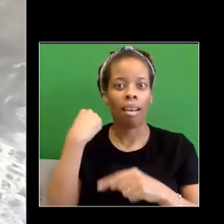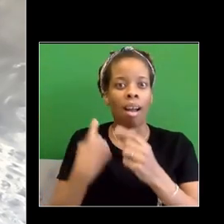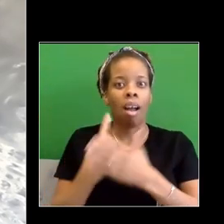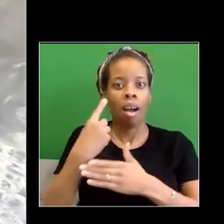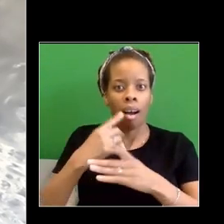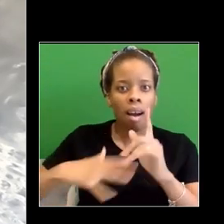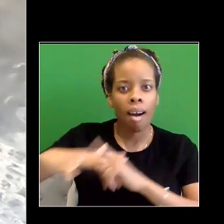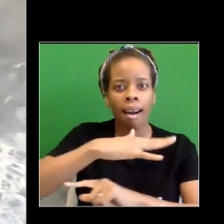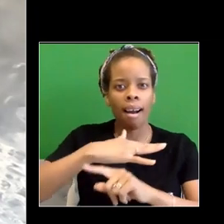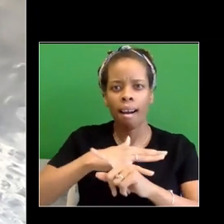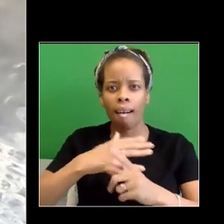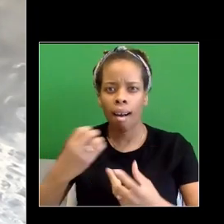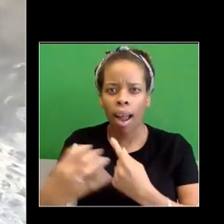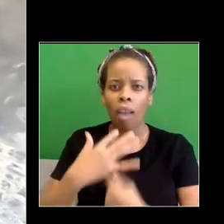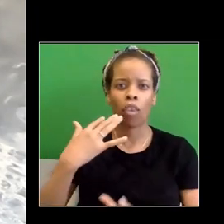work.